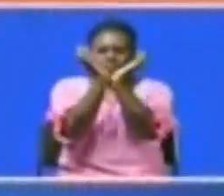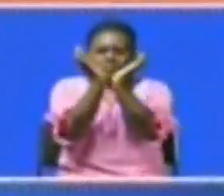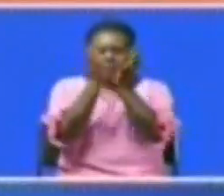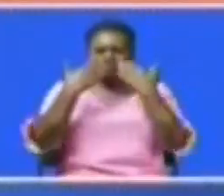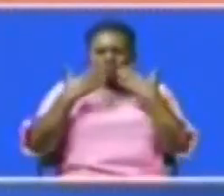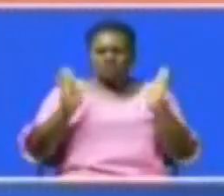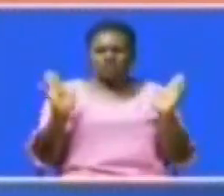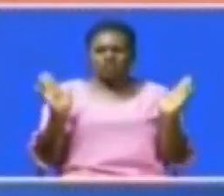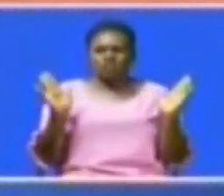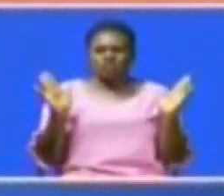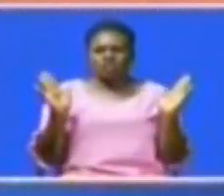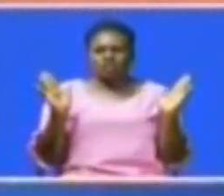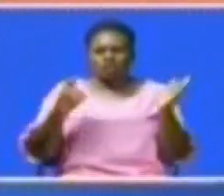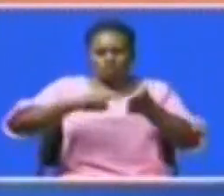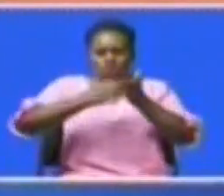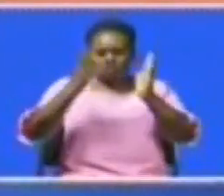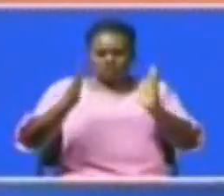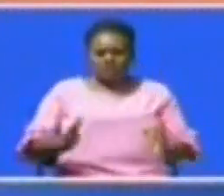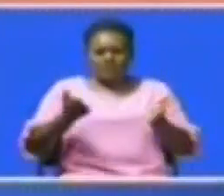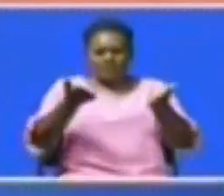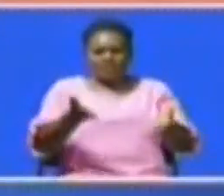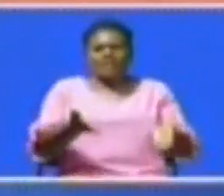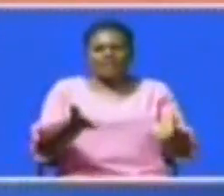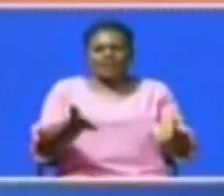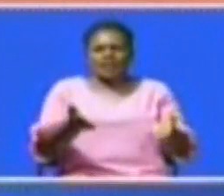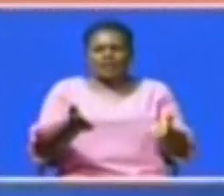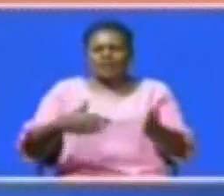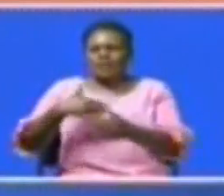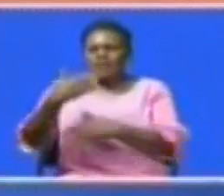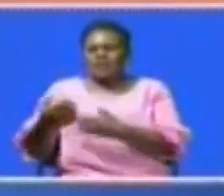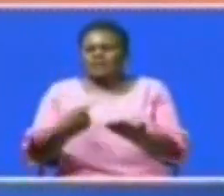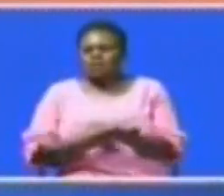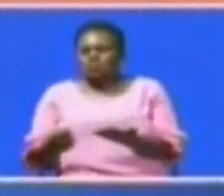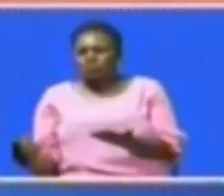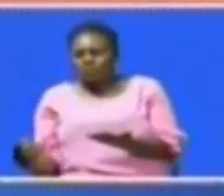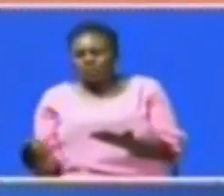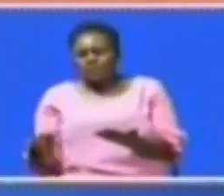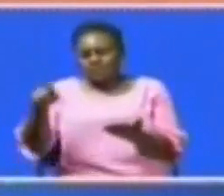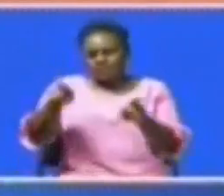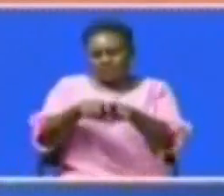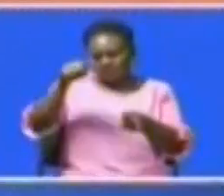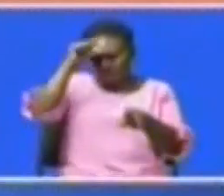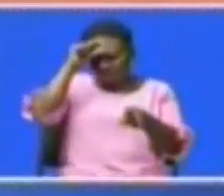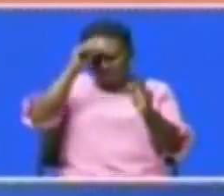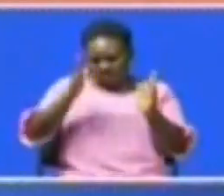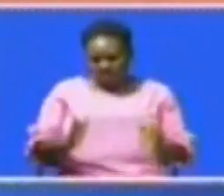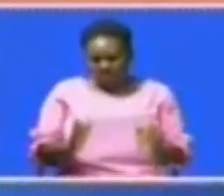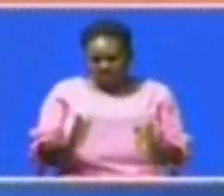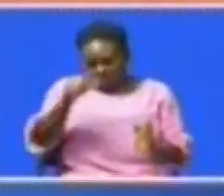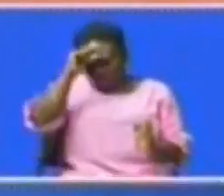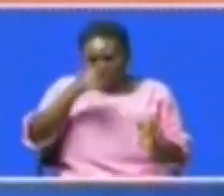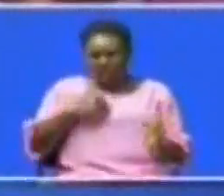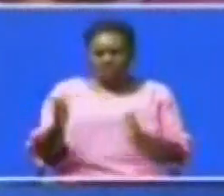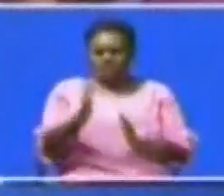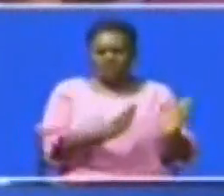is complete. Contractor to be on site in the course of next week. And as a government, we have drawn plans to